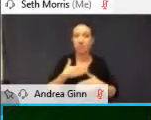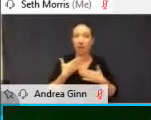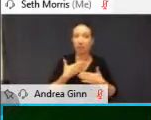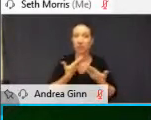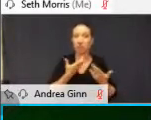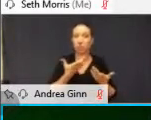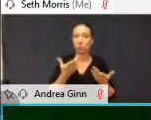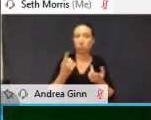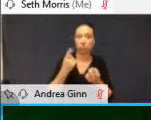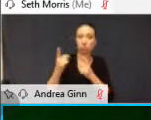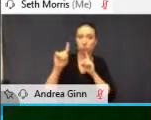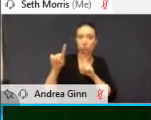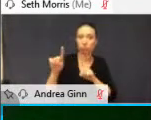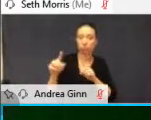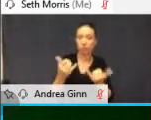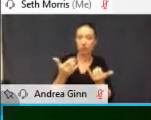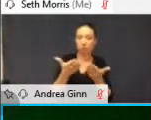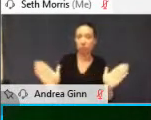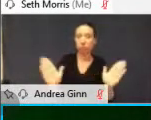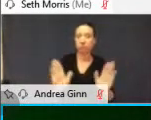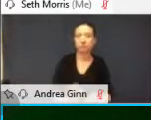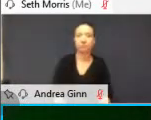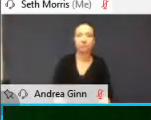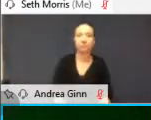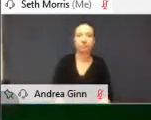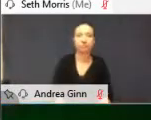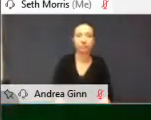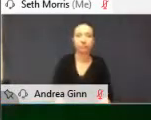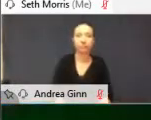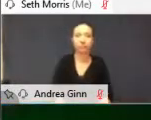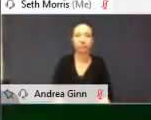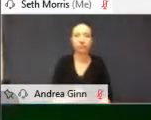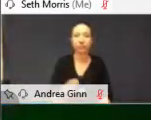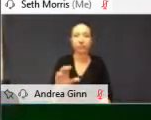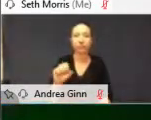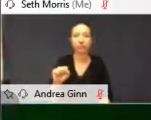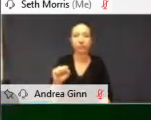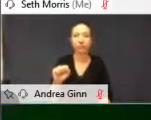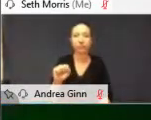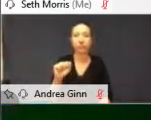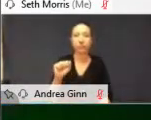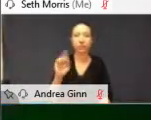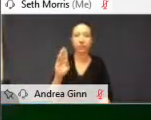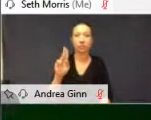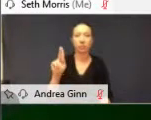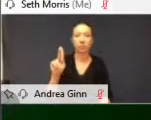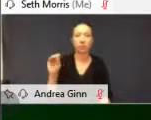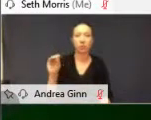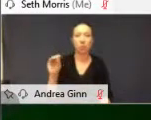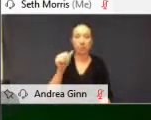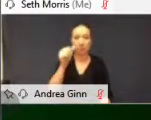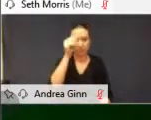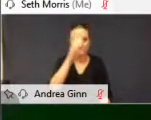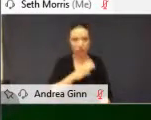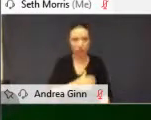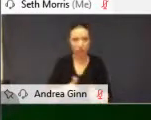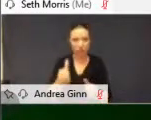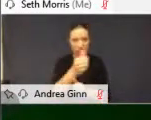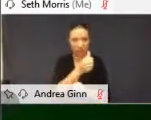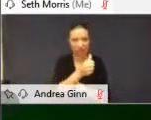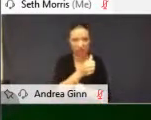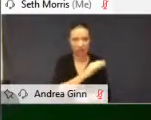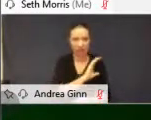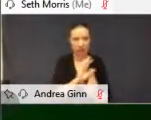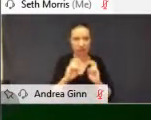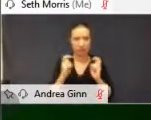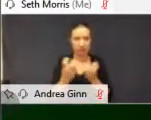questions you may have. And Mr. Chair, members of the committee, I'm going to switch my screen so that way I can close out